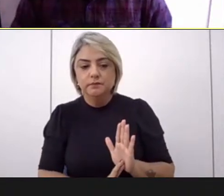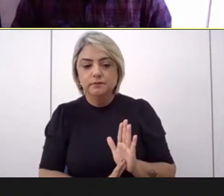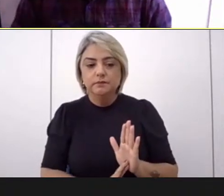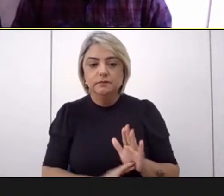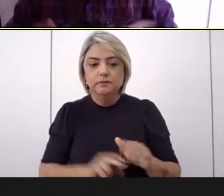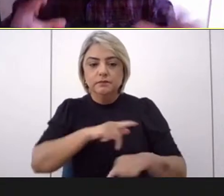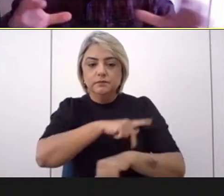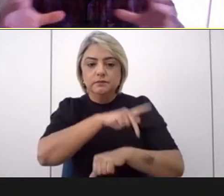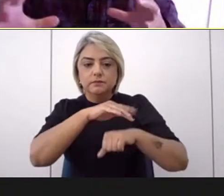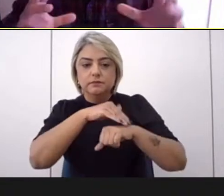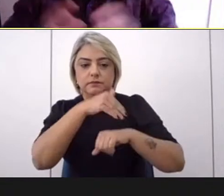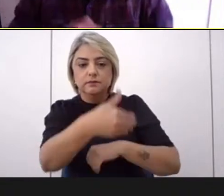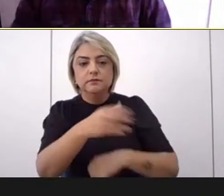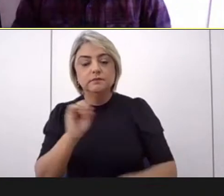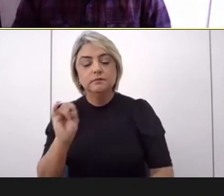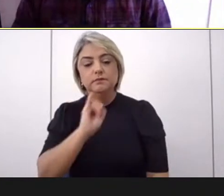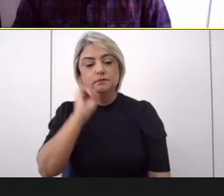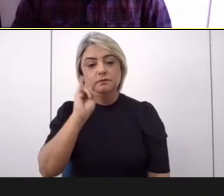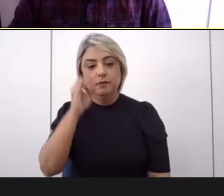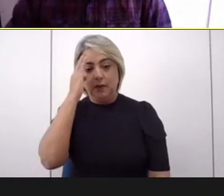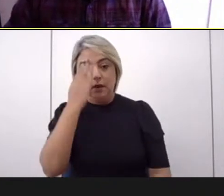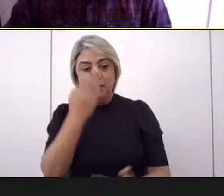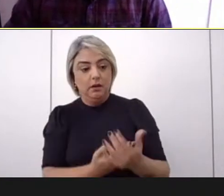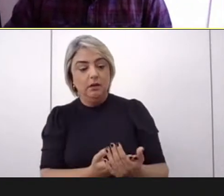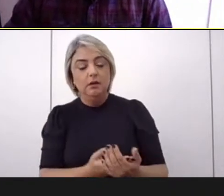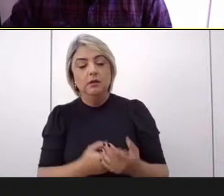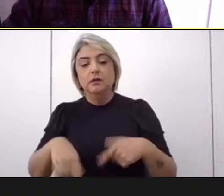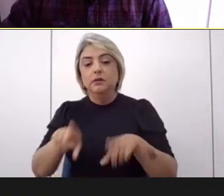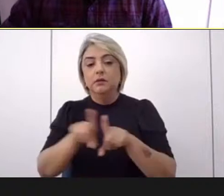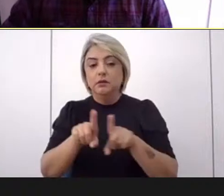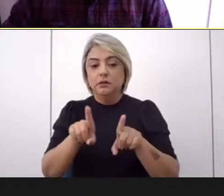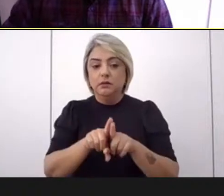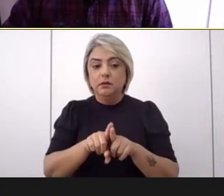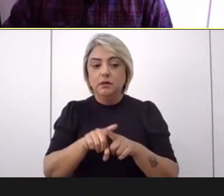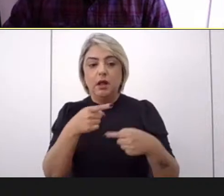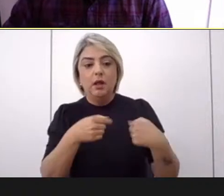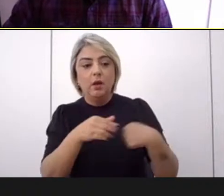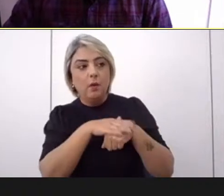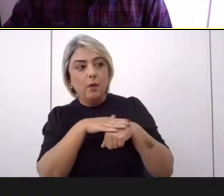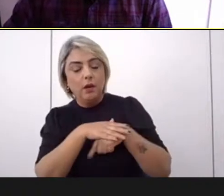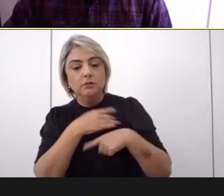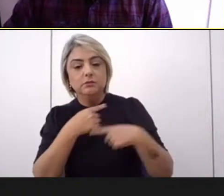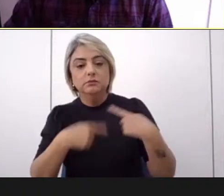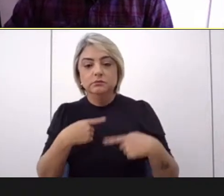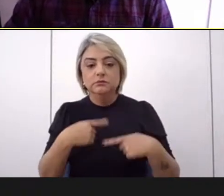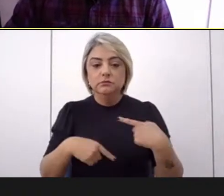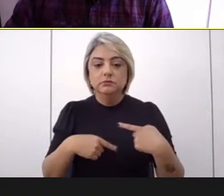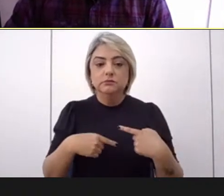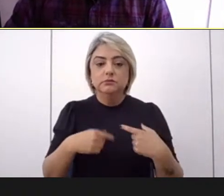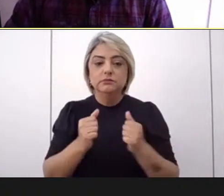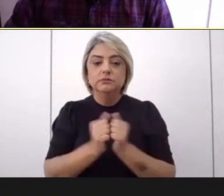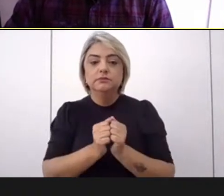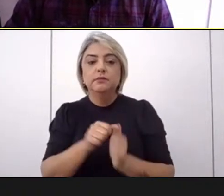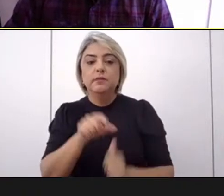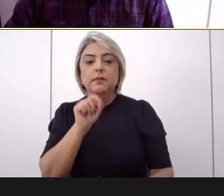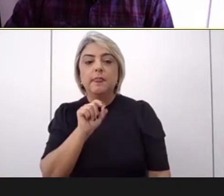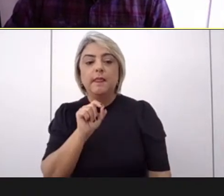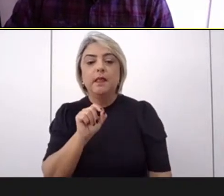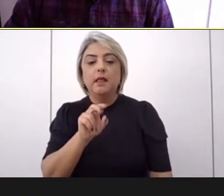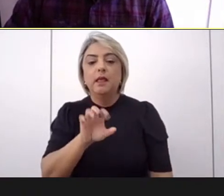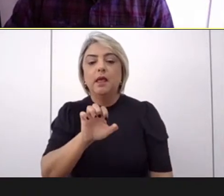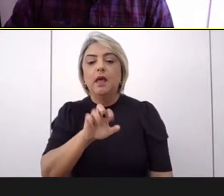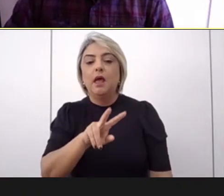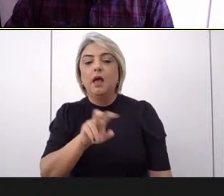I think that it also dialogues with what Ève presented previously.